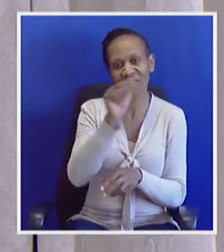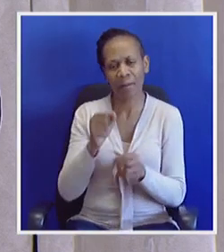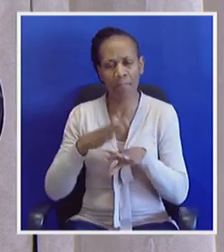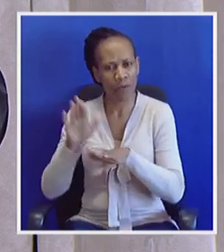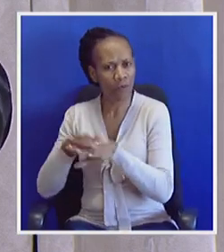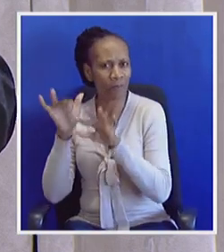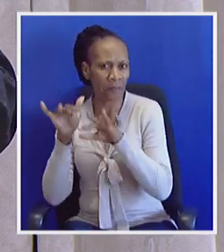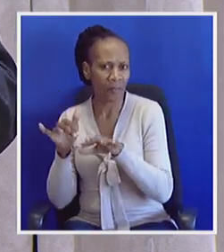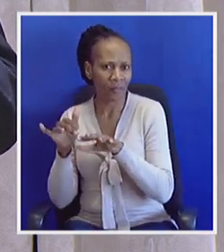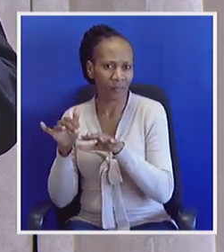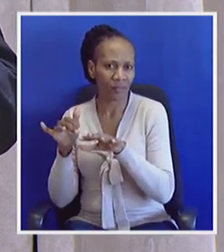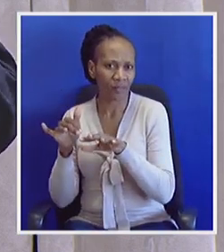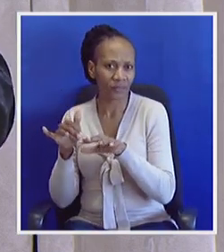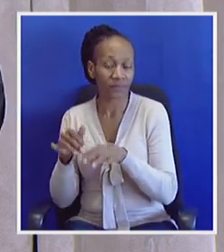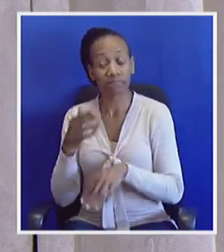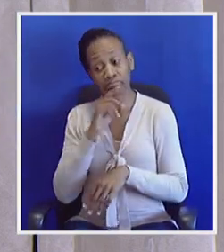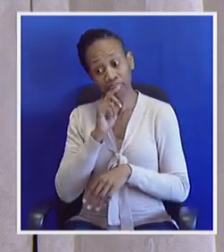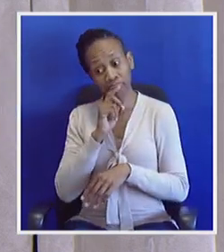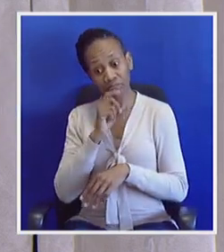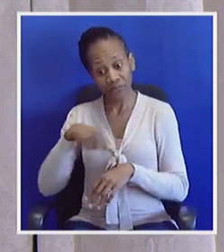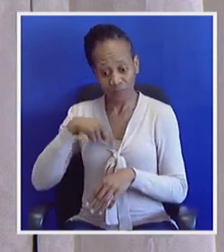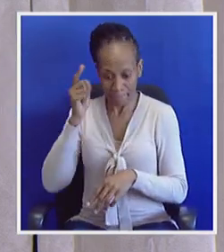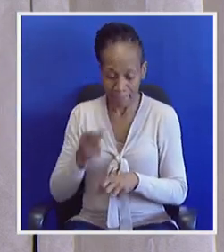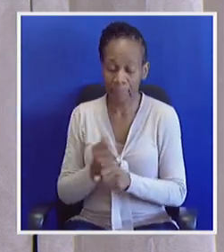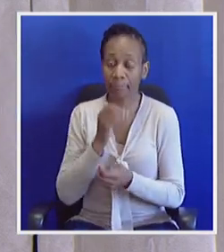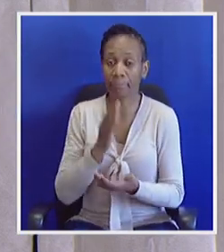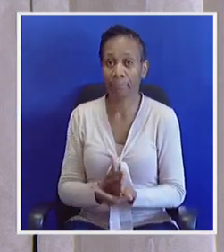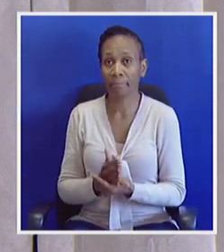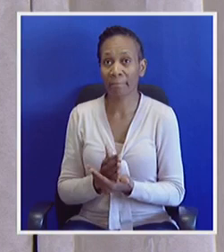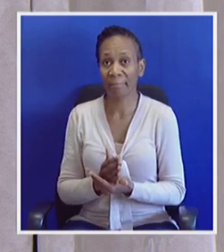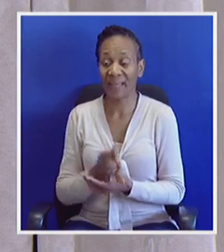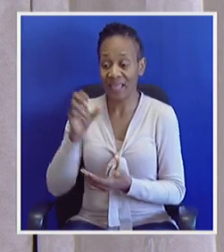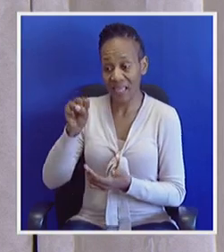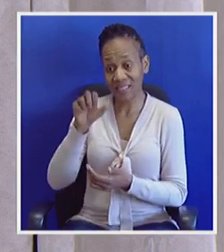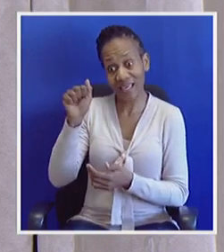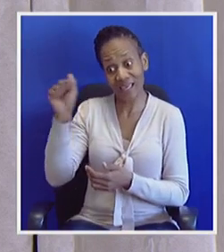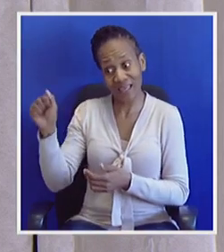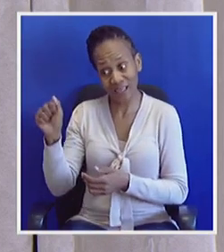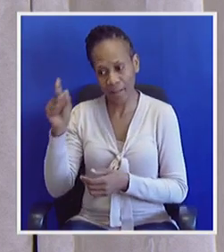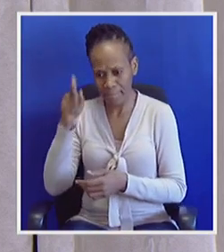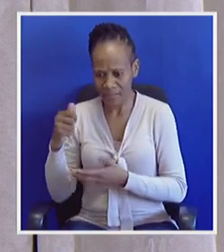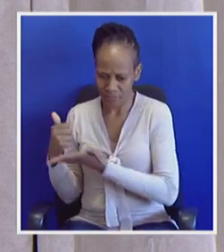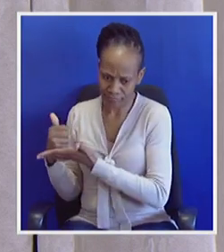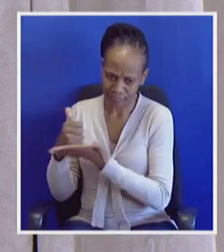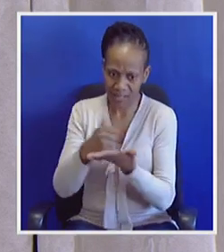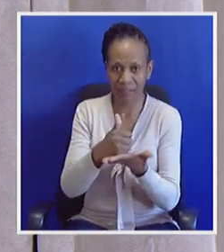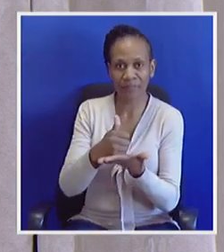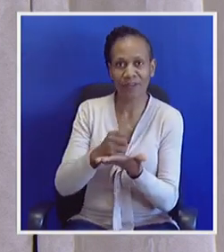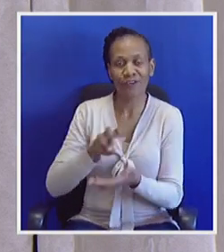we need to leverage the position of SAA to boost our